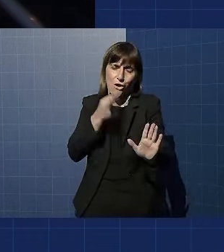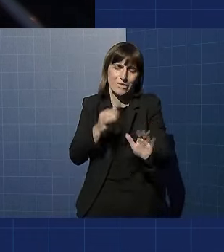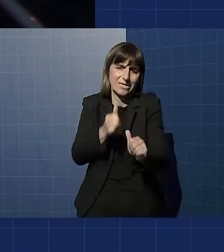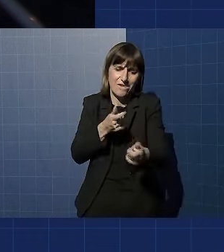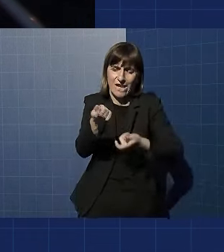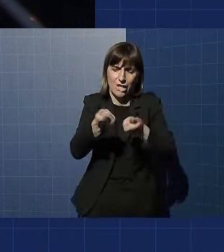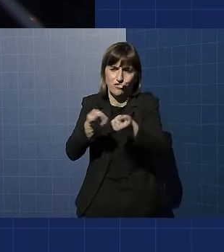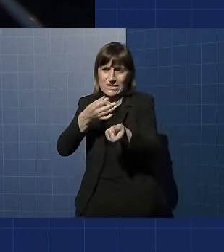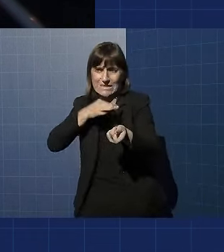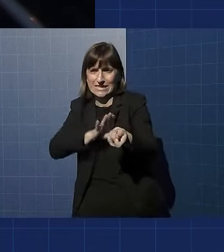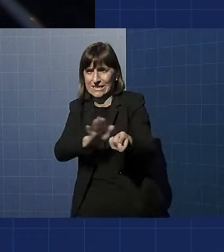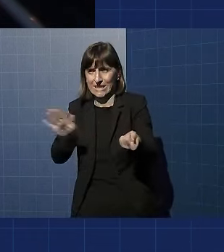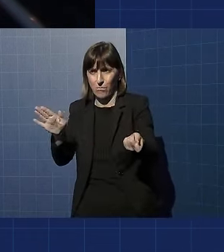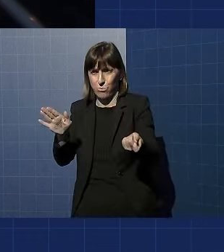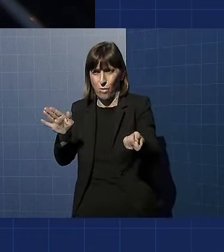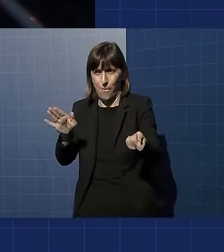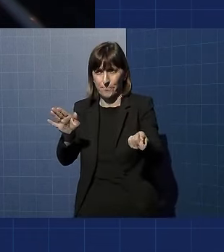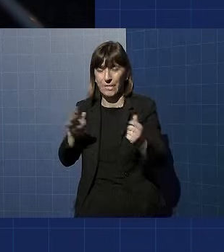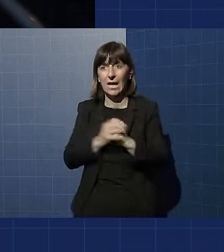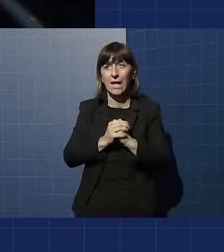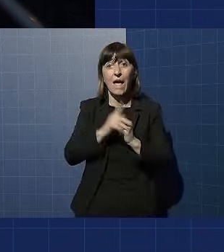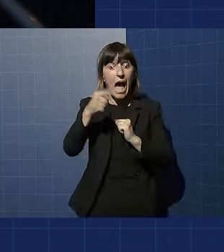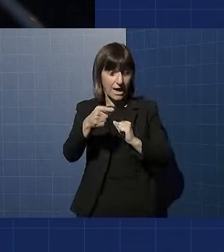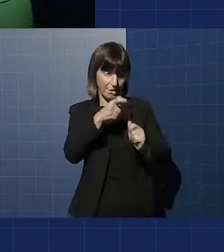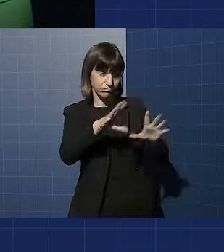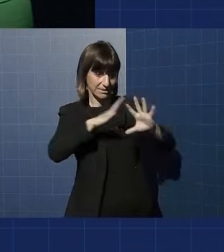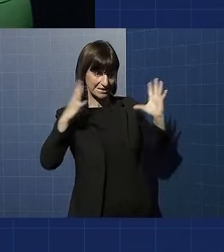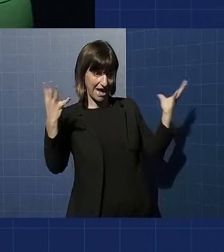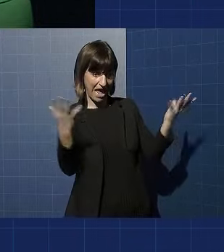This will also be more tricky for a mission to Mars. Yeah.